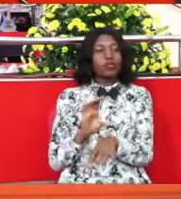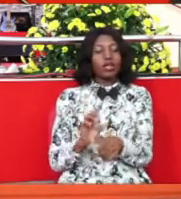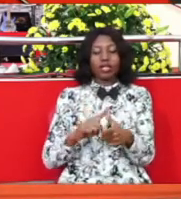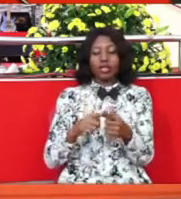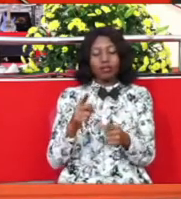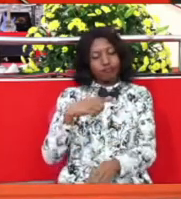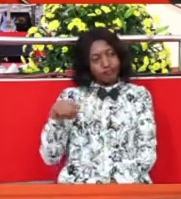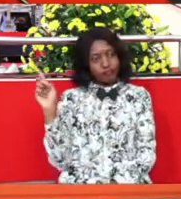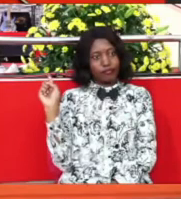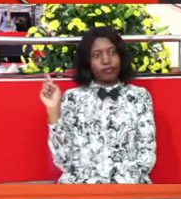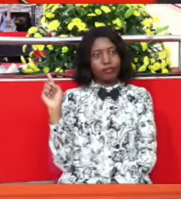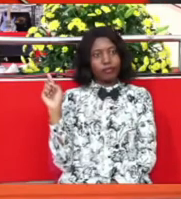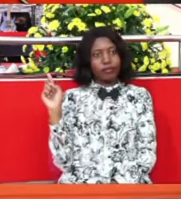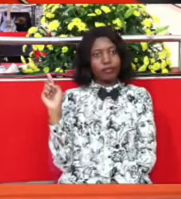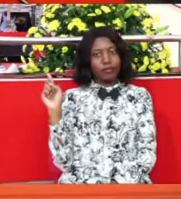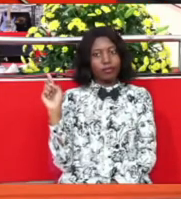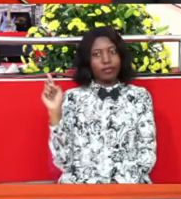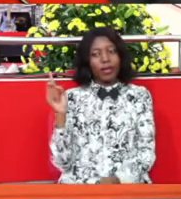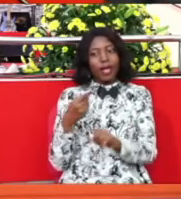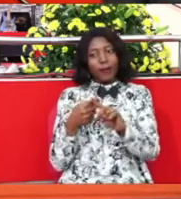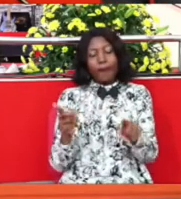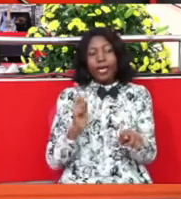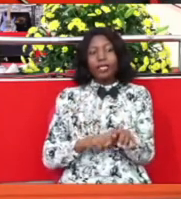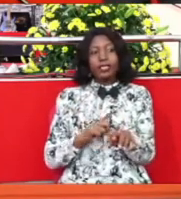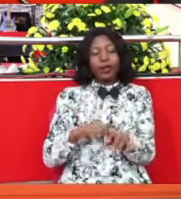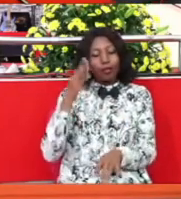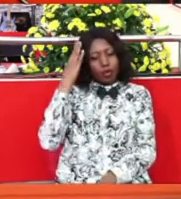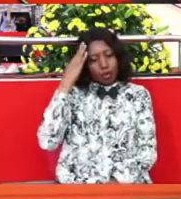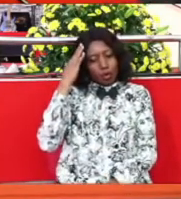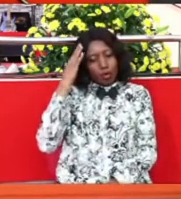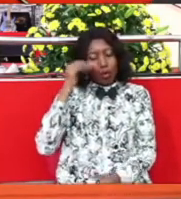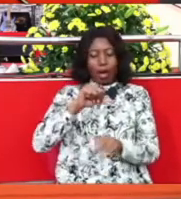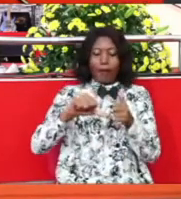na wewe. But when you discover the secret of giving your body